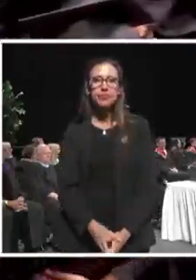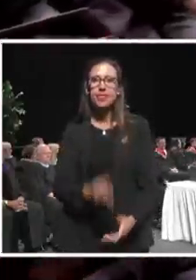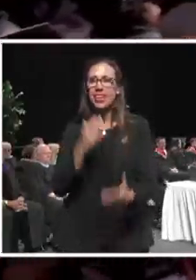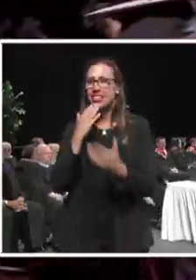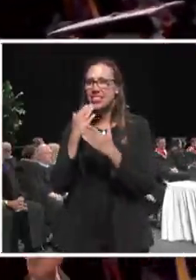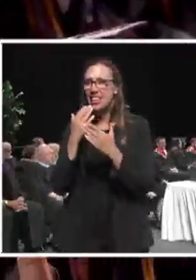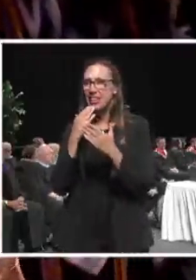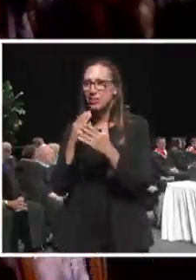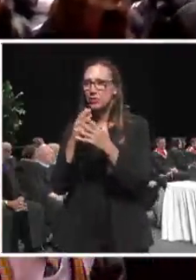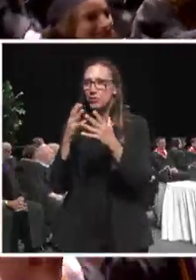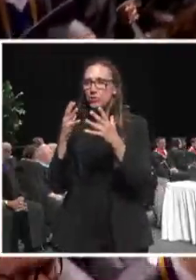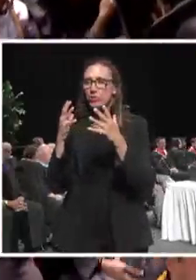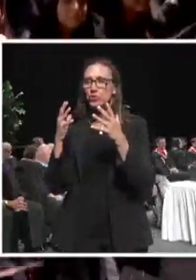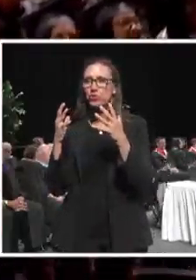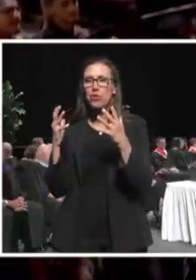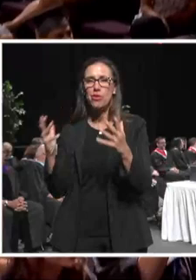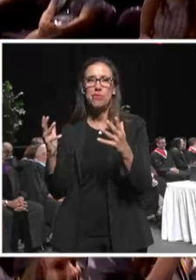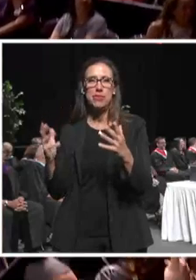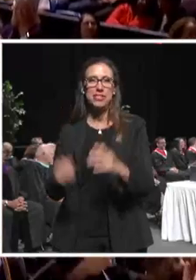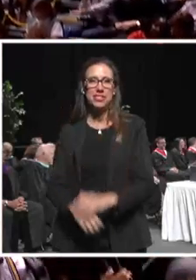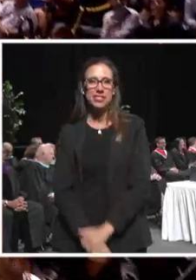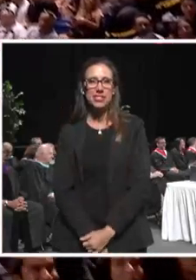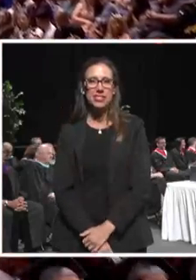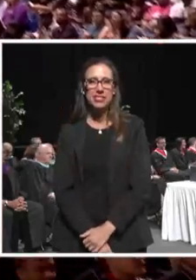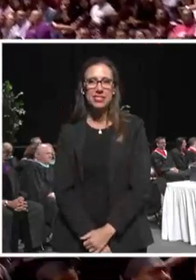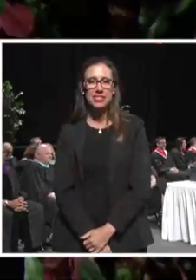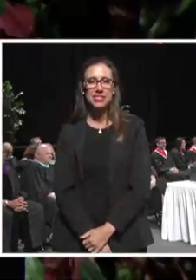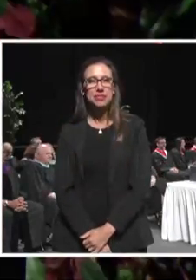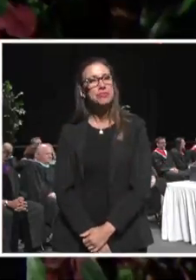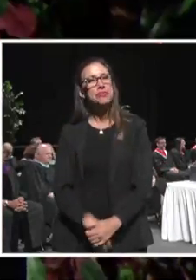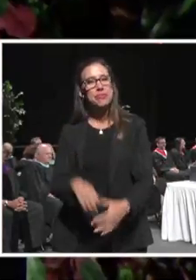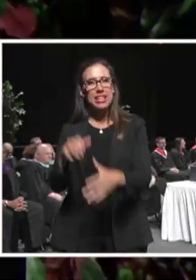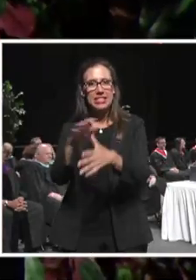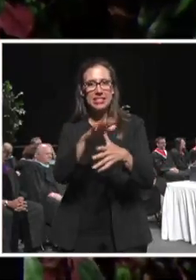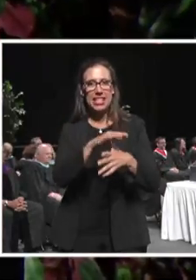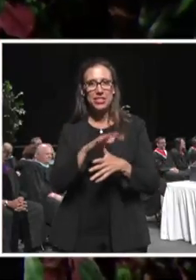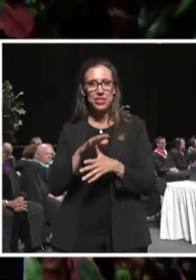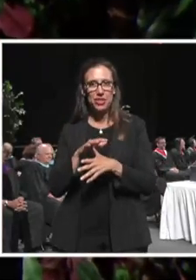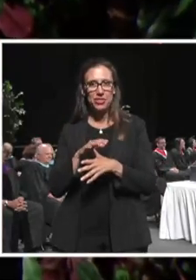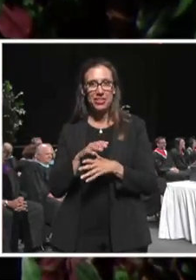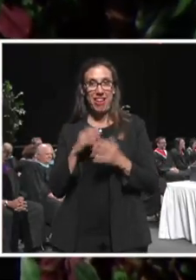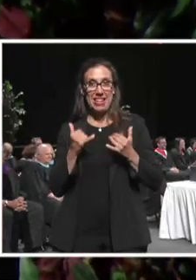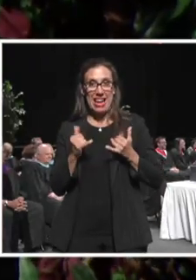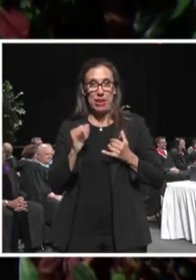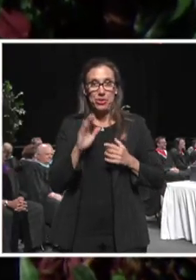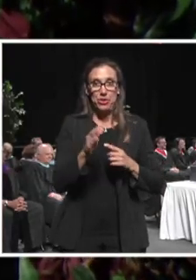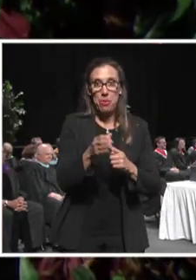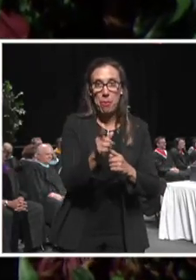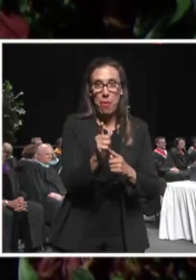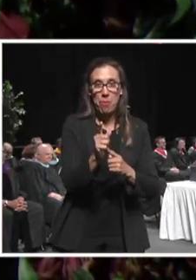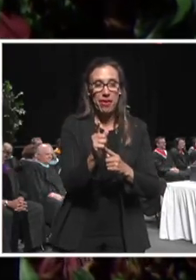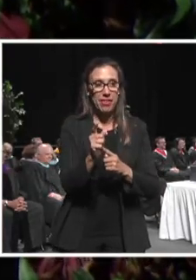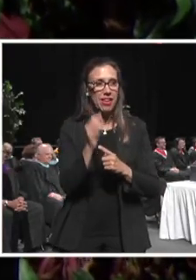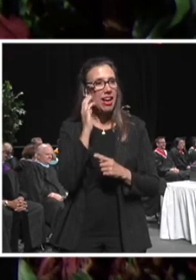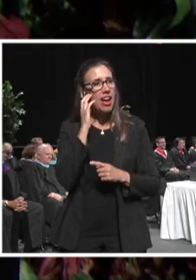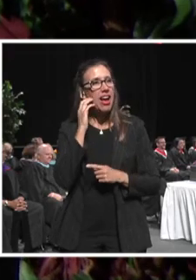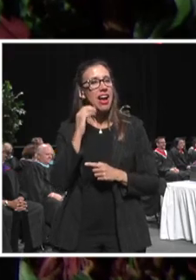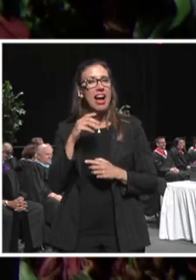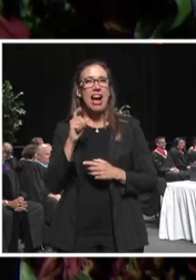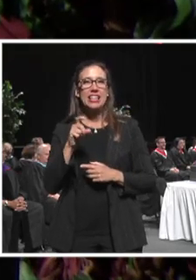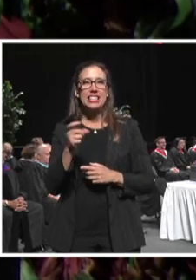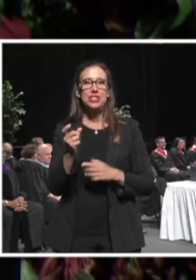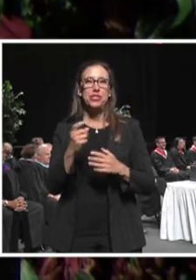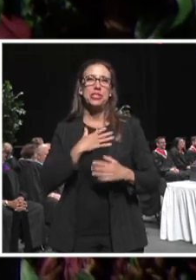Thank you so very much. Seniors, this is your moment. Seniors, I need you to